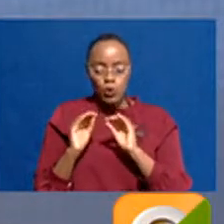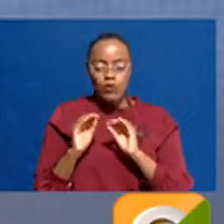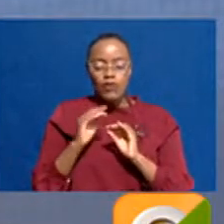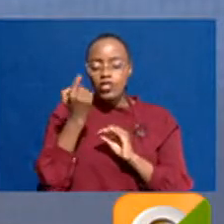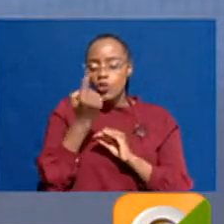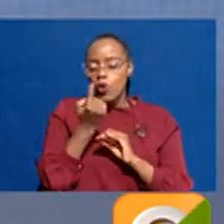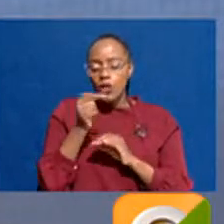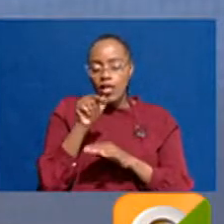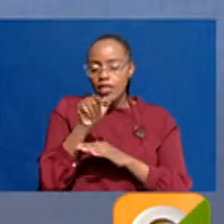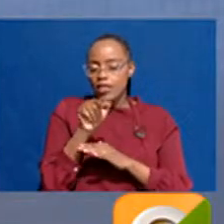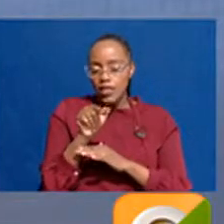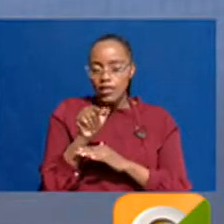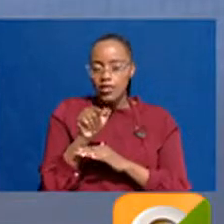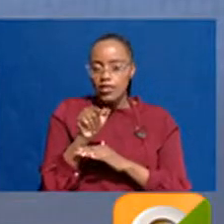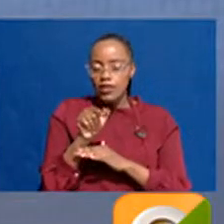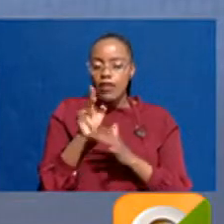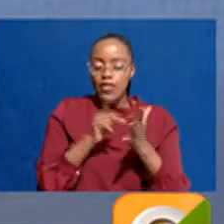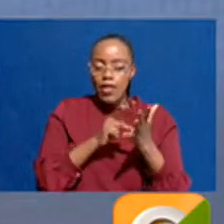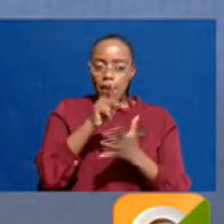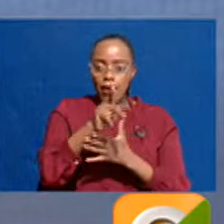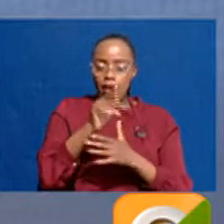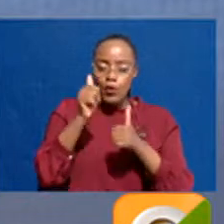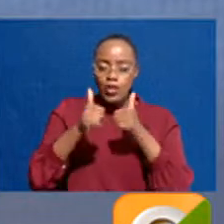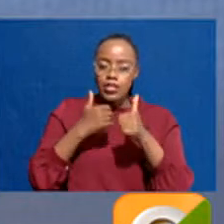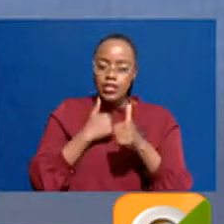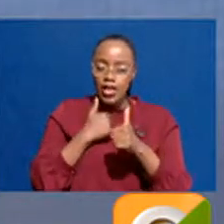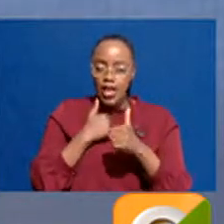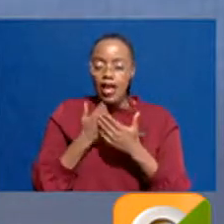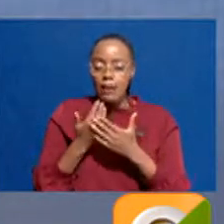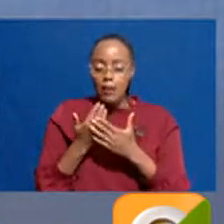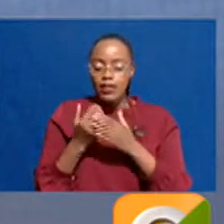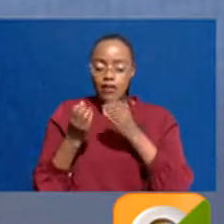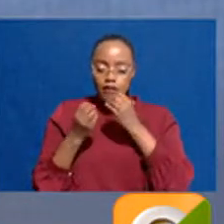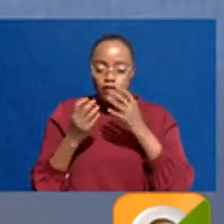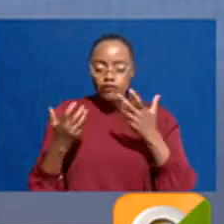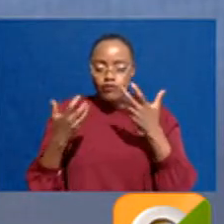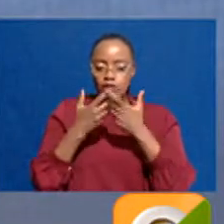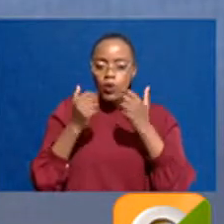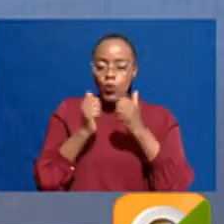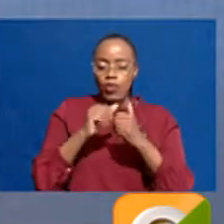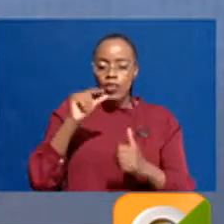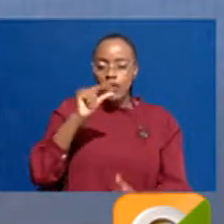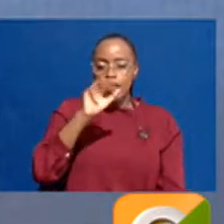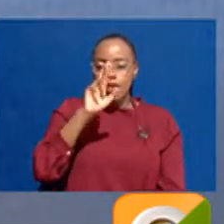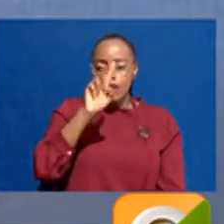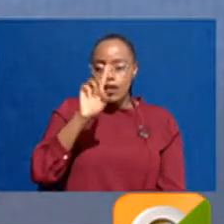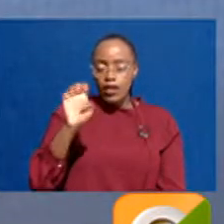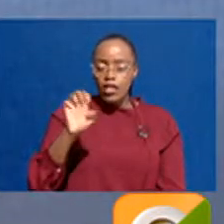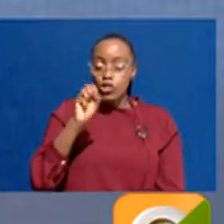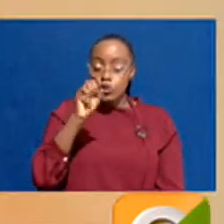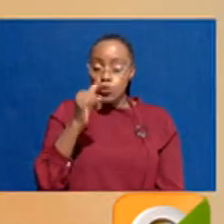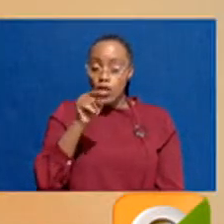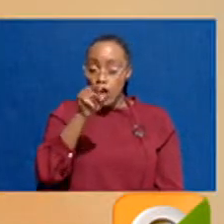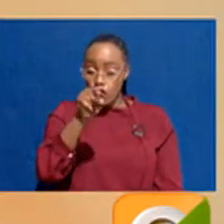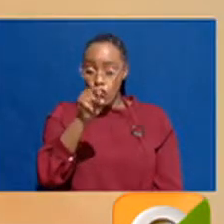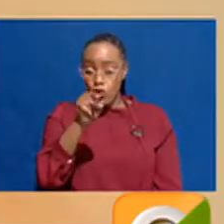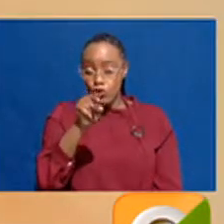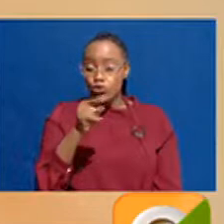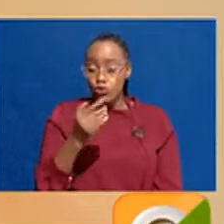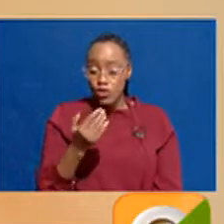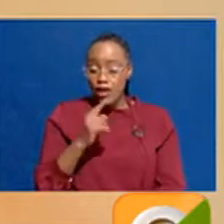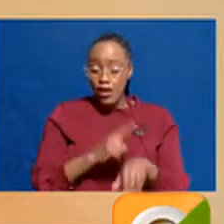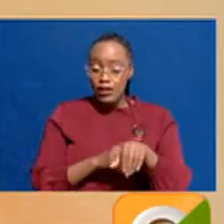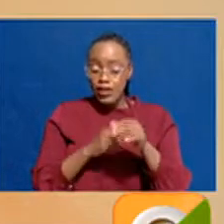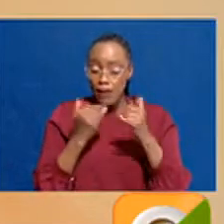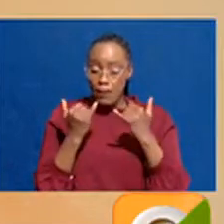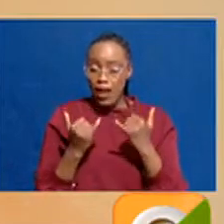just that is the pay okay. that is commensurate to that grade. Okay. All right. So for you, at the